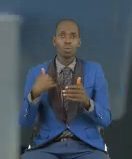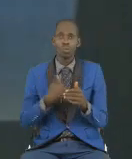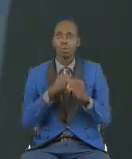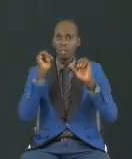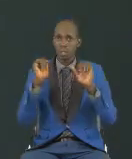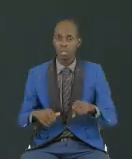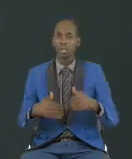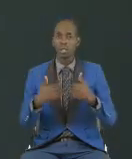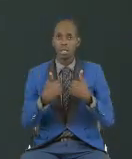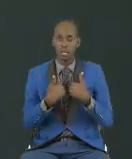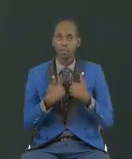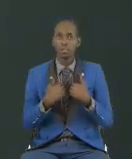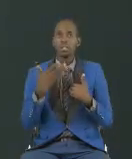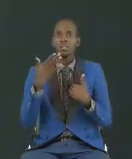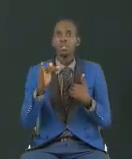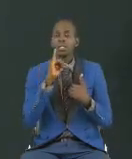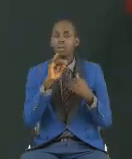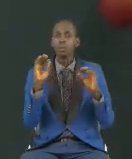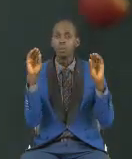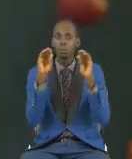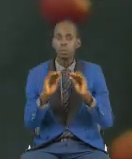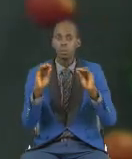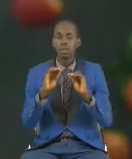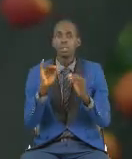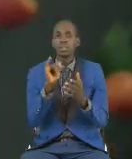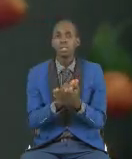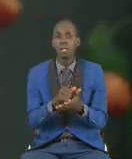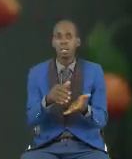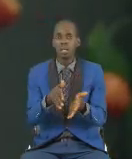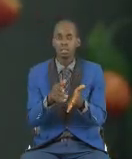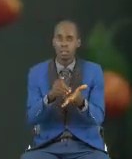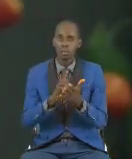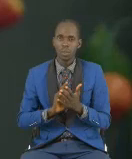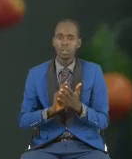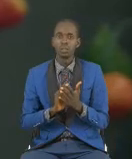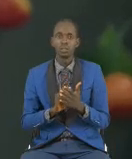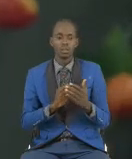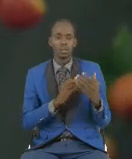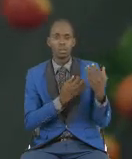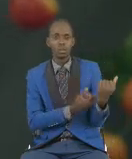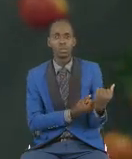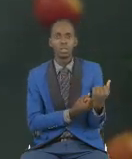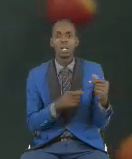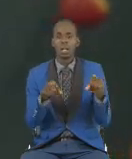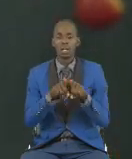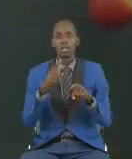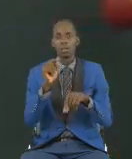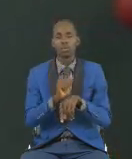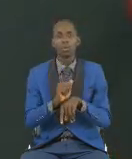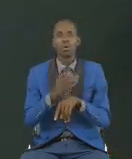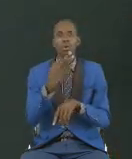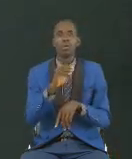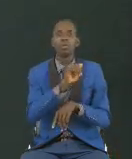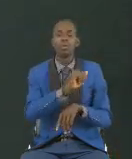none that demands courage at the work of the minister. You